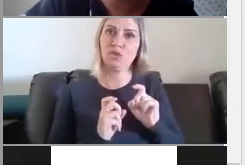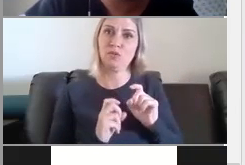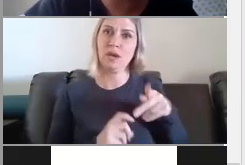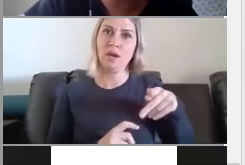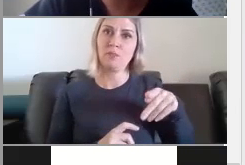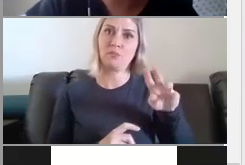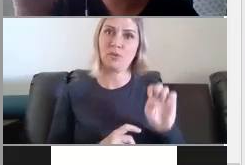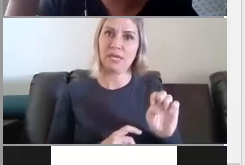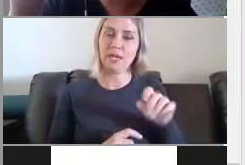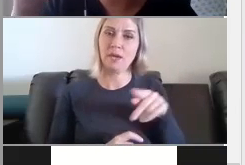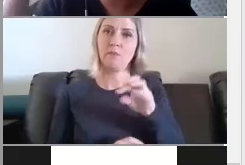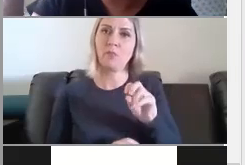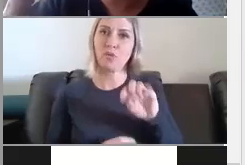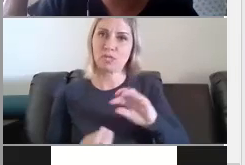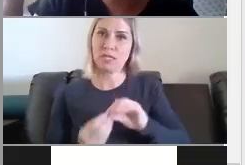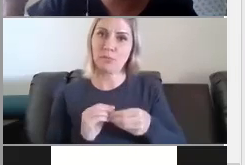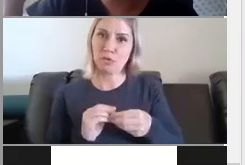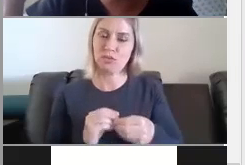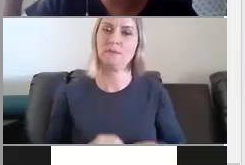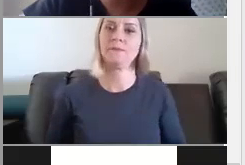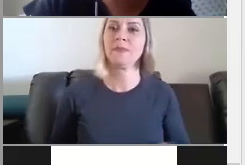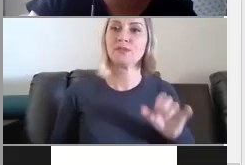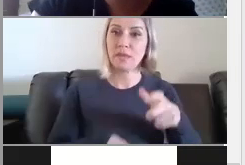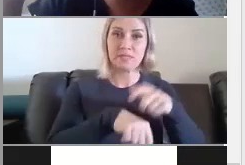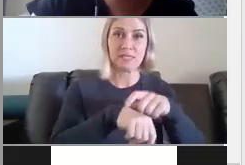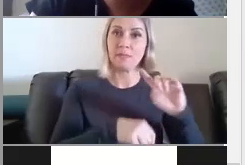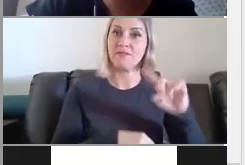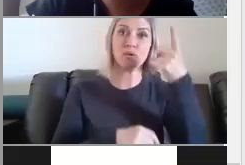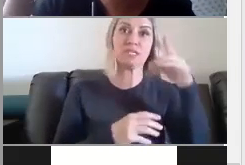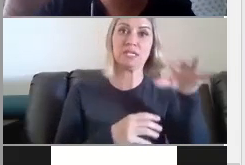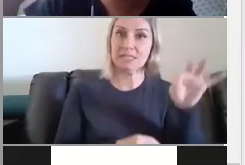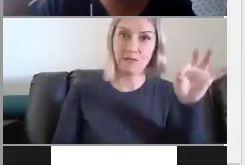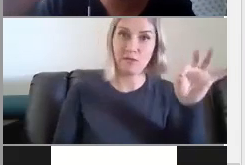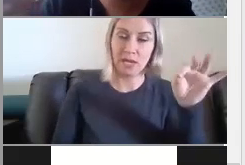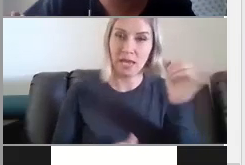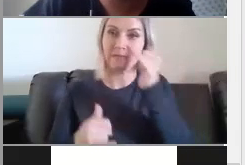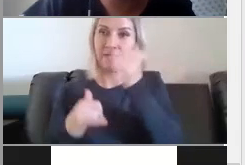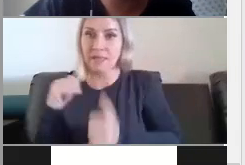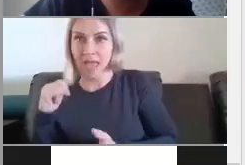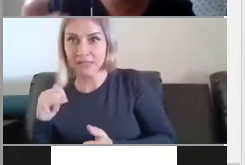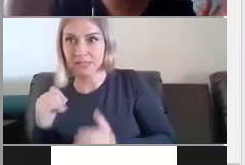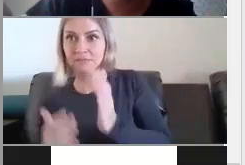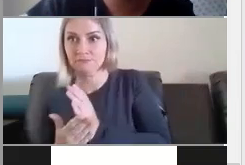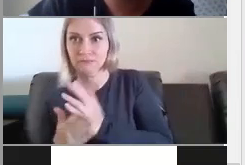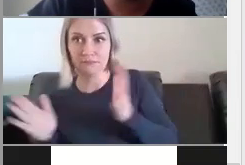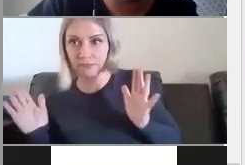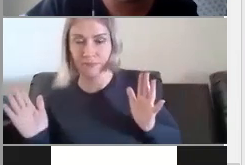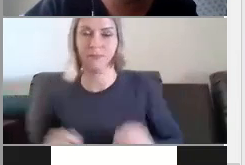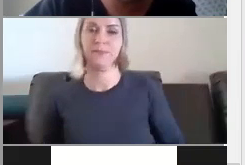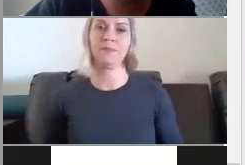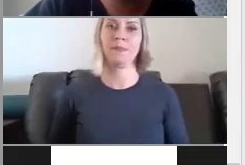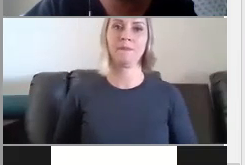was 23, and then that was the time of first discovery and also the last discovery, because that F was done, because F did